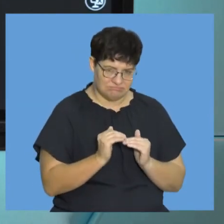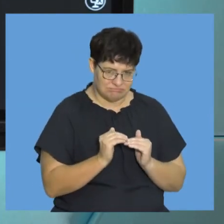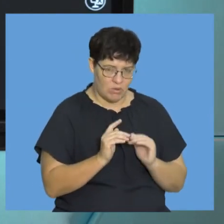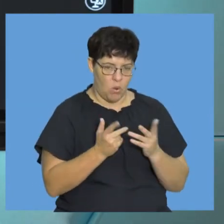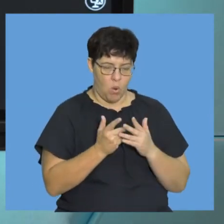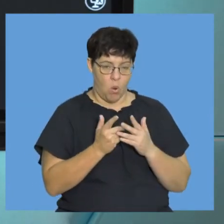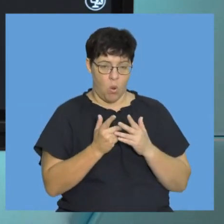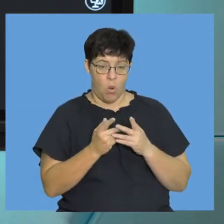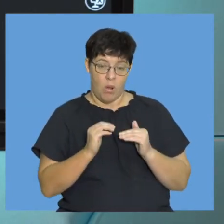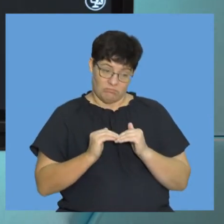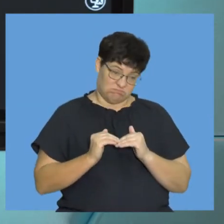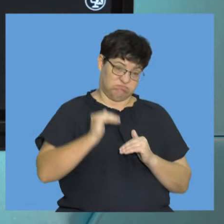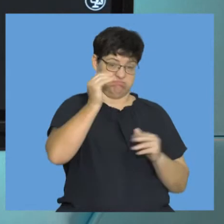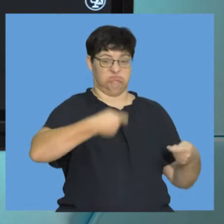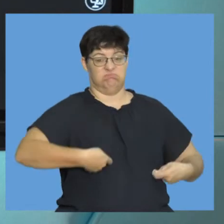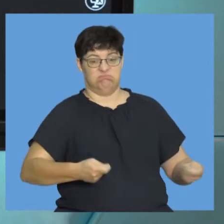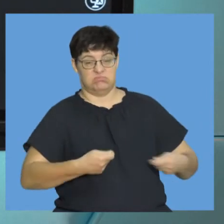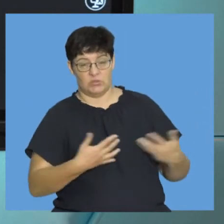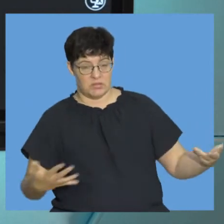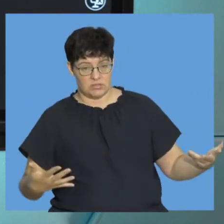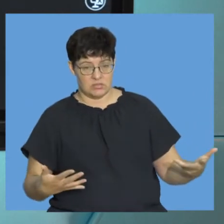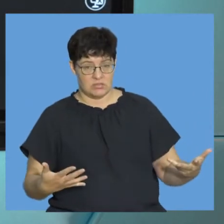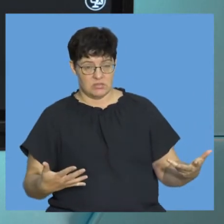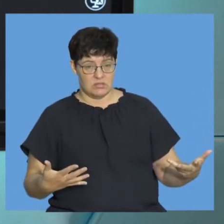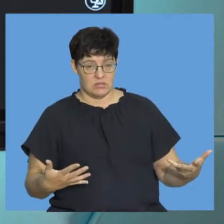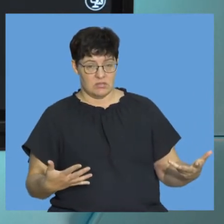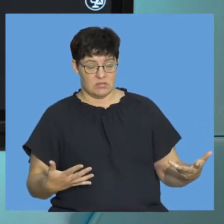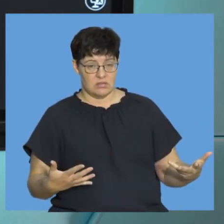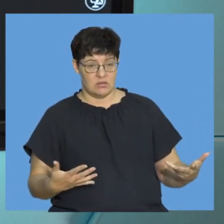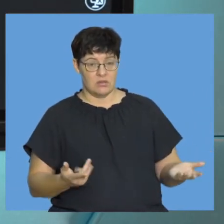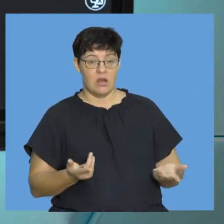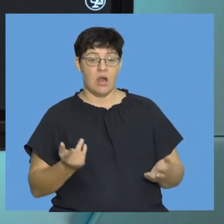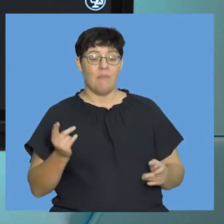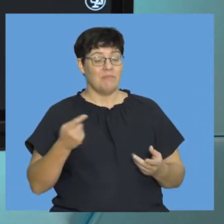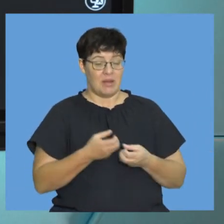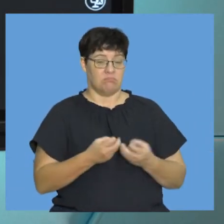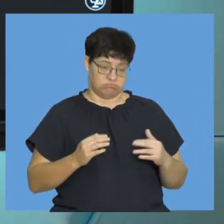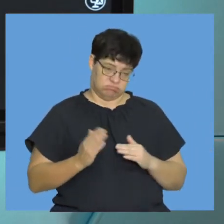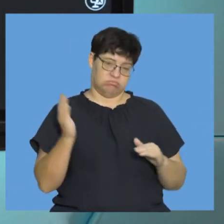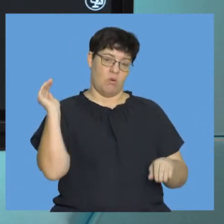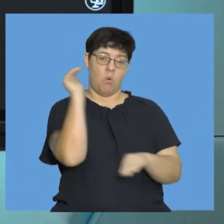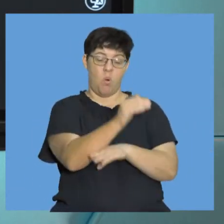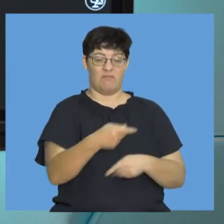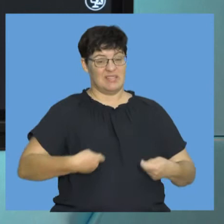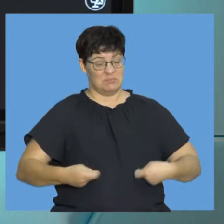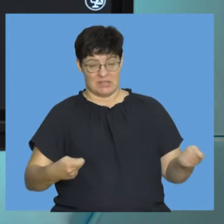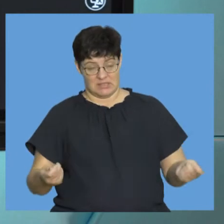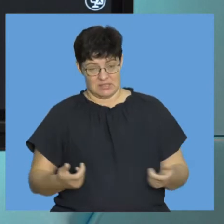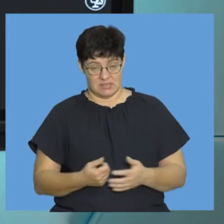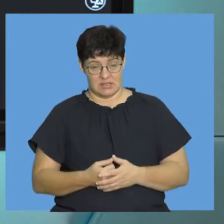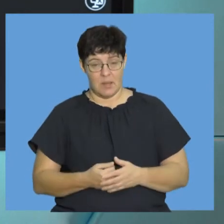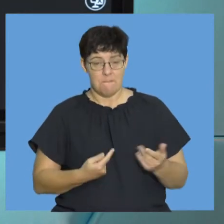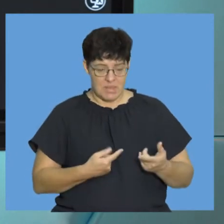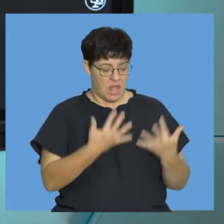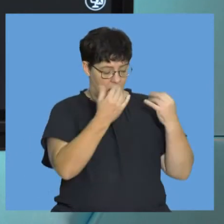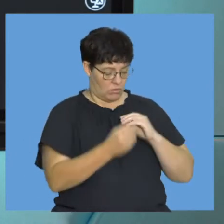the budget or you've overspent the budget, watch the terminology I'm using. You've overspent the budget, meaning you've